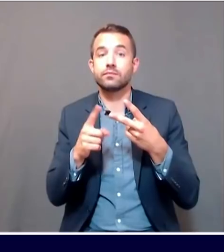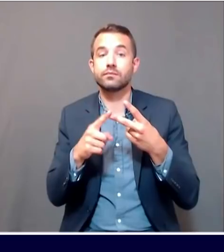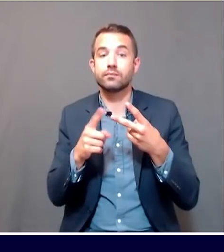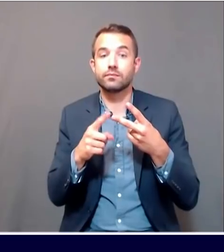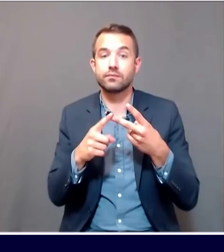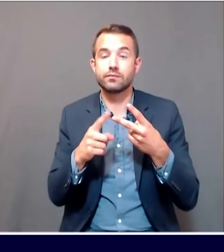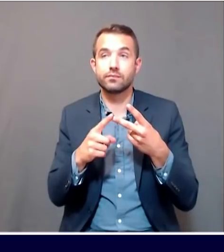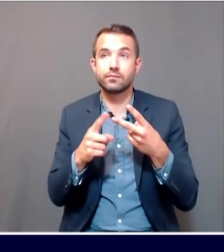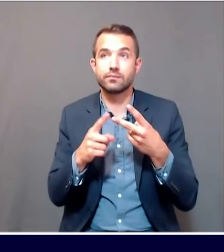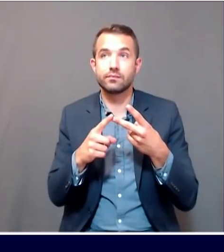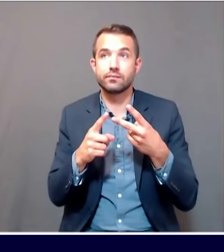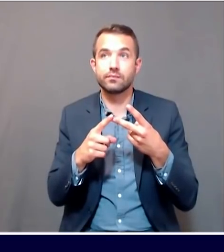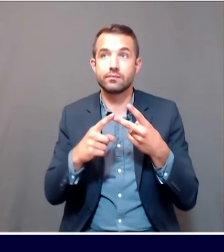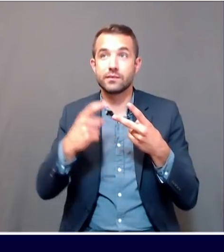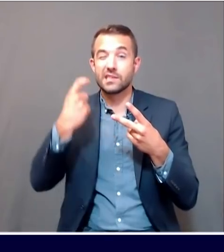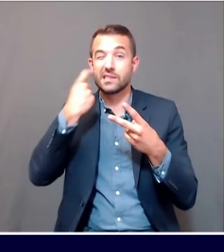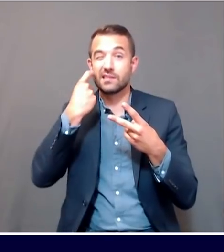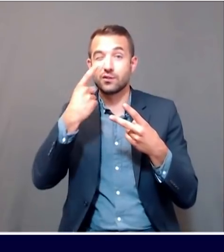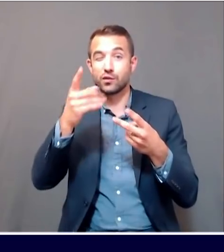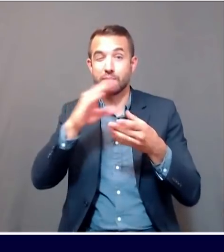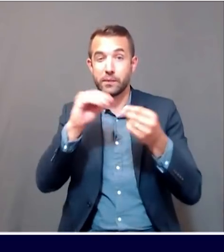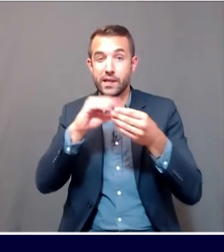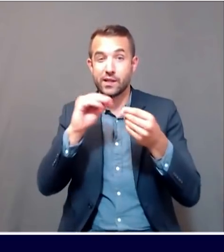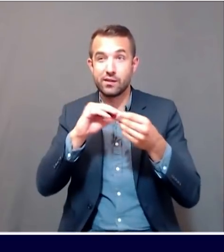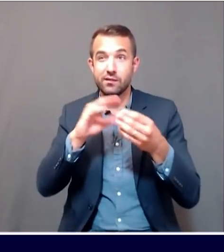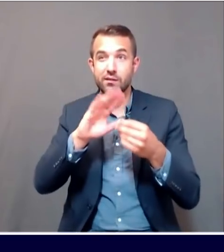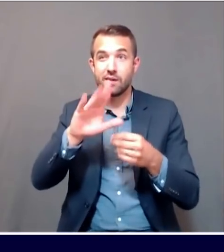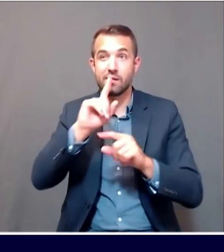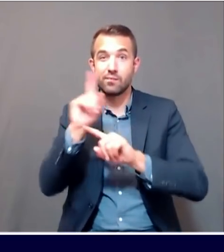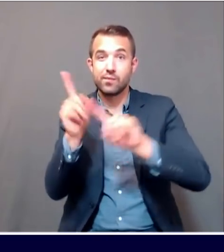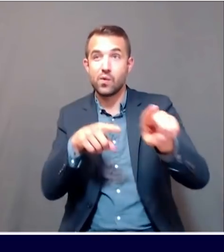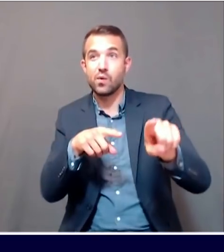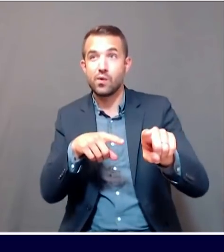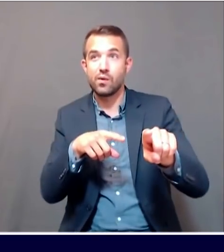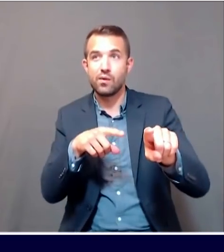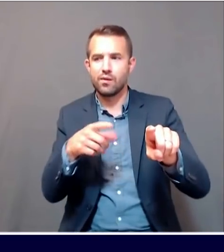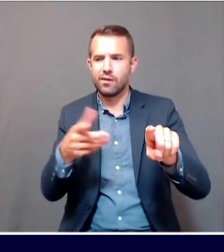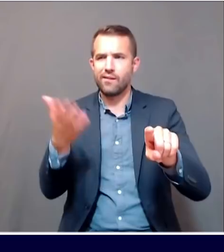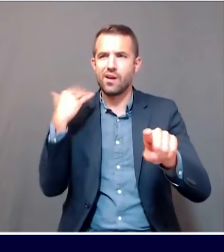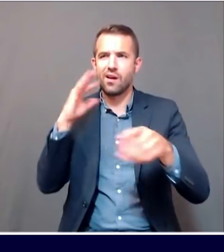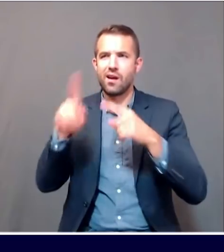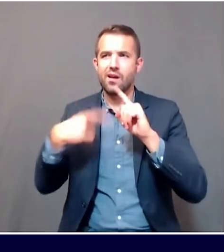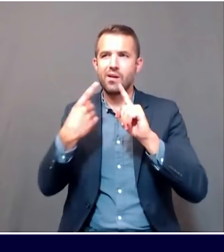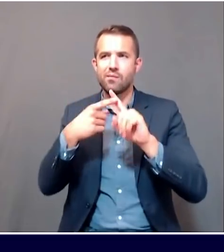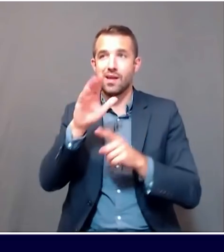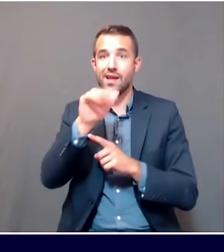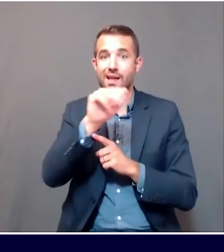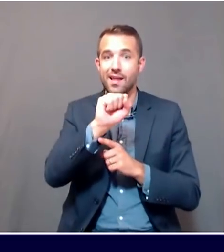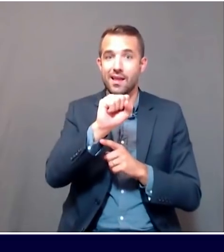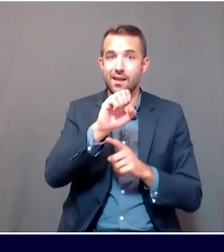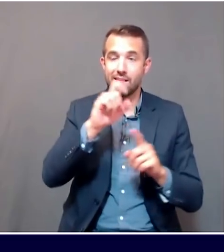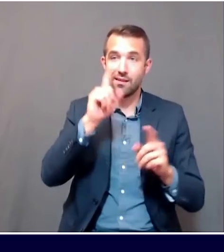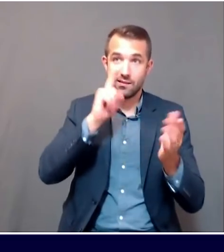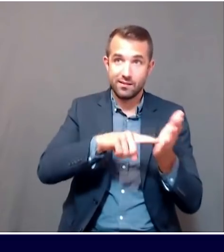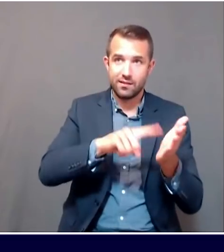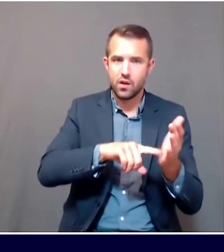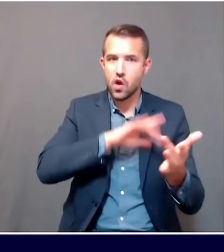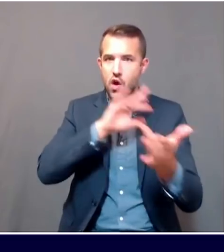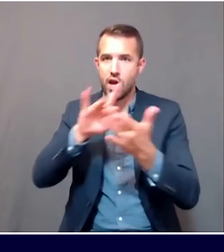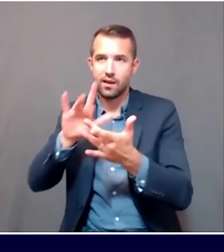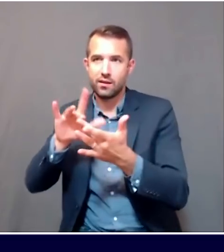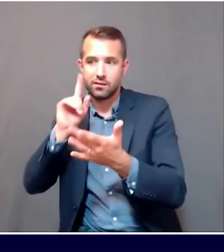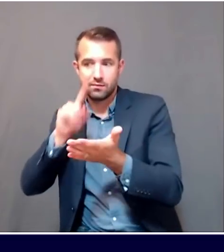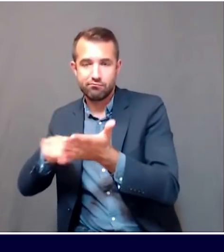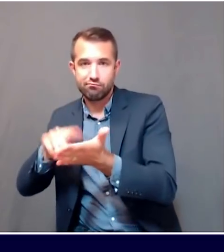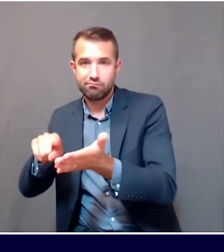super helpful in your answer to Patty about case investigators and contact tracers, and case